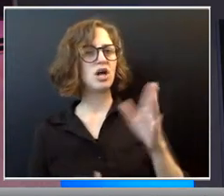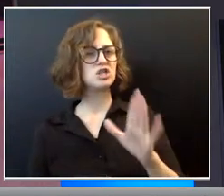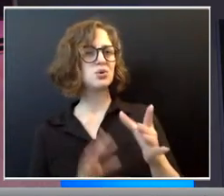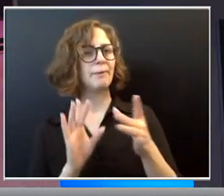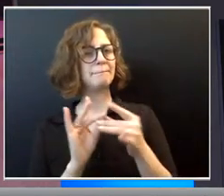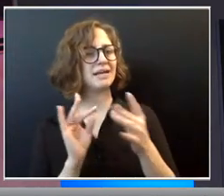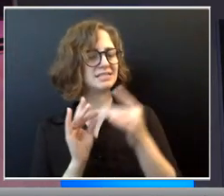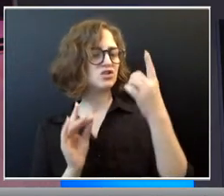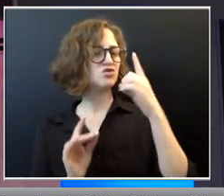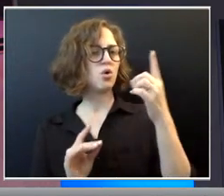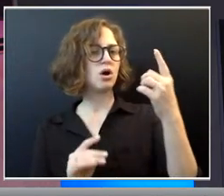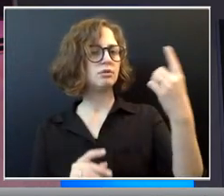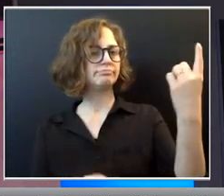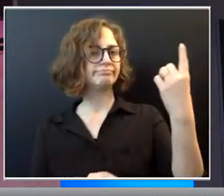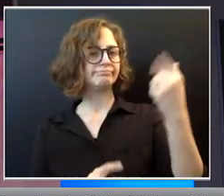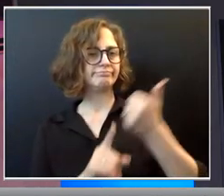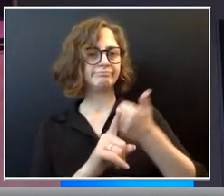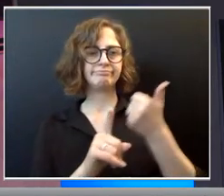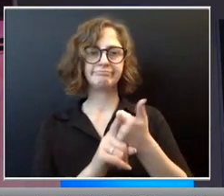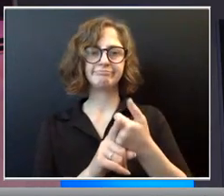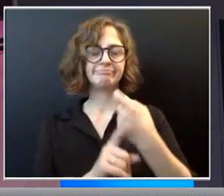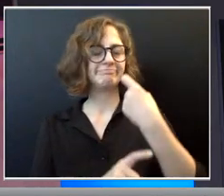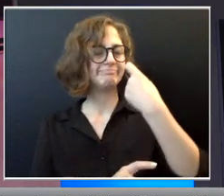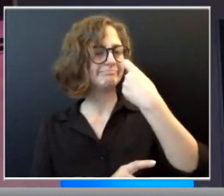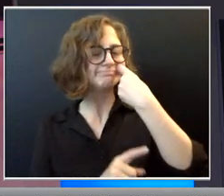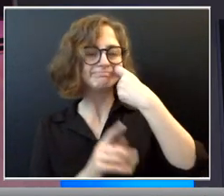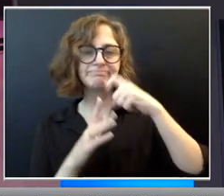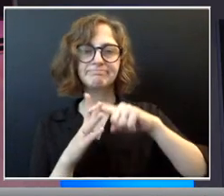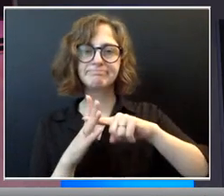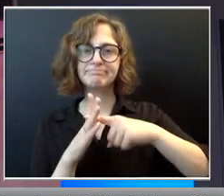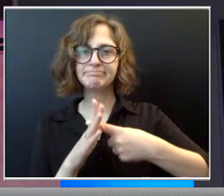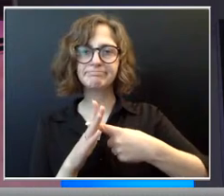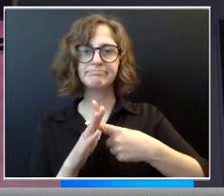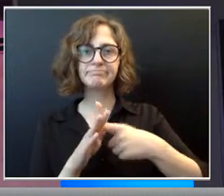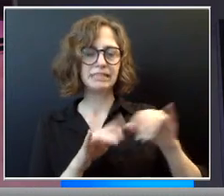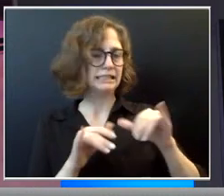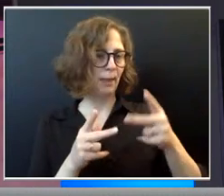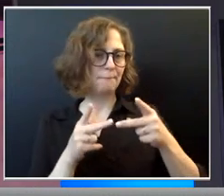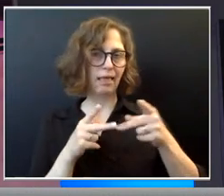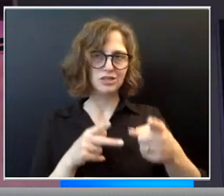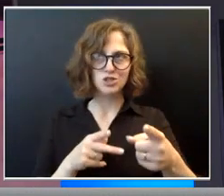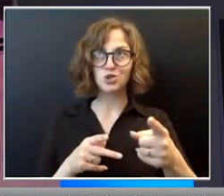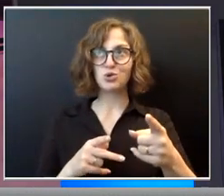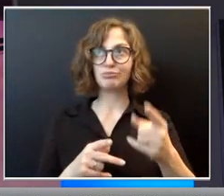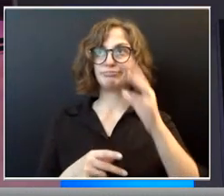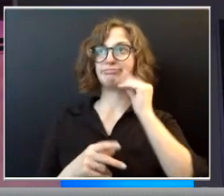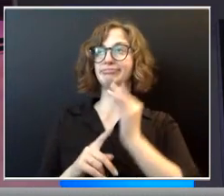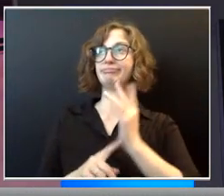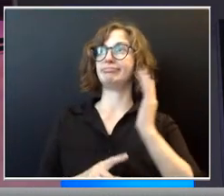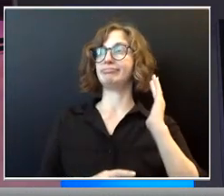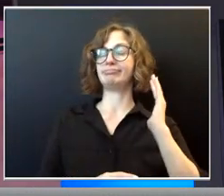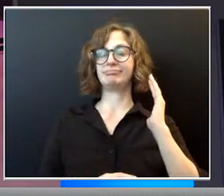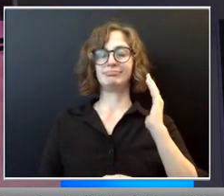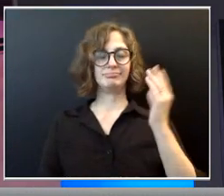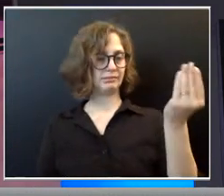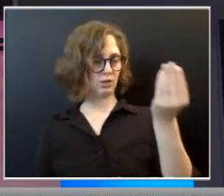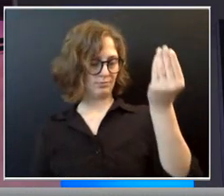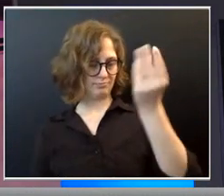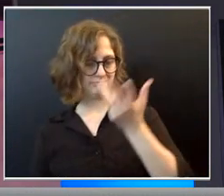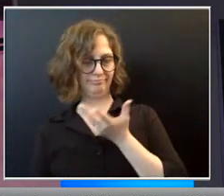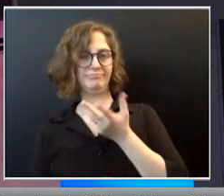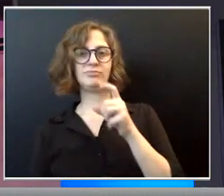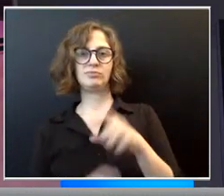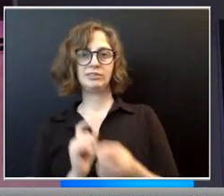who's just starting out where you were years ago and being told that you need to change your lifestyle and your diet, and they're